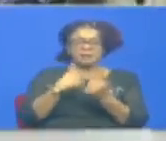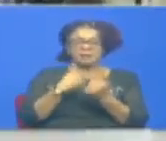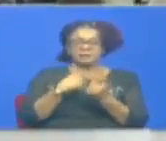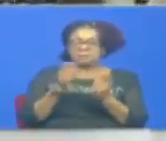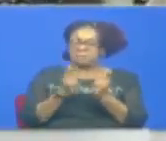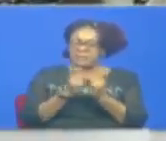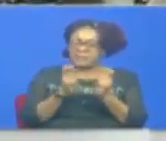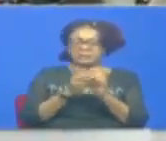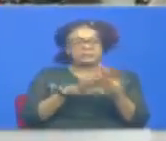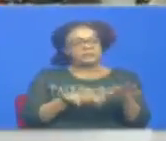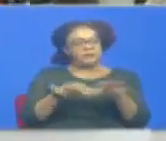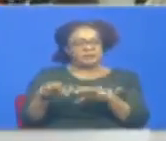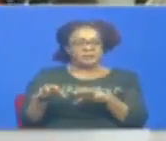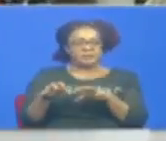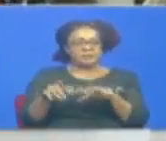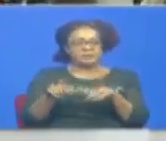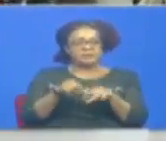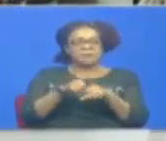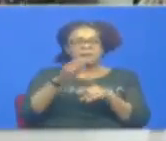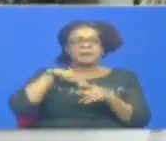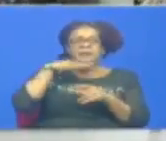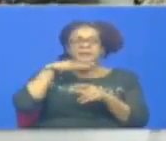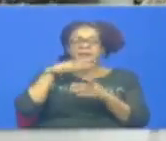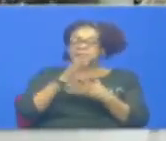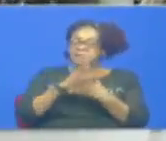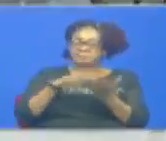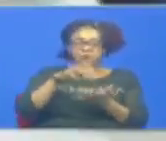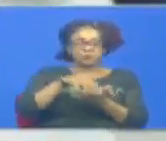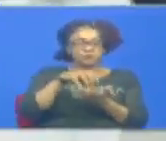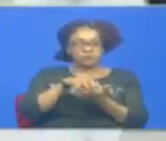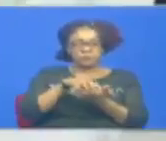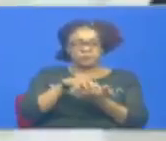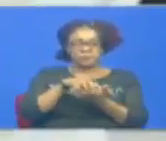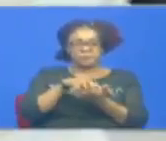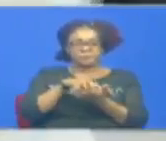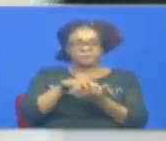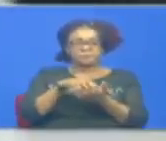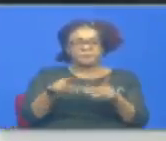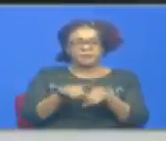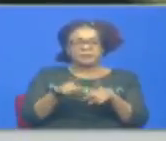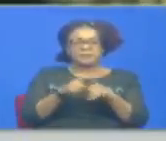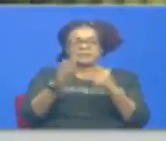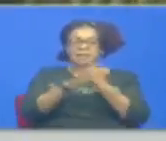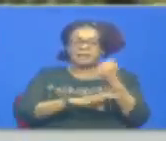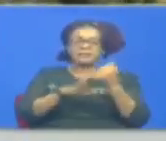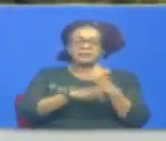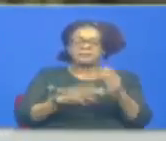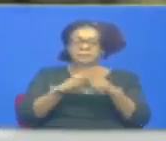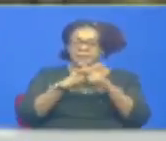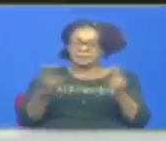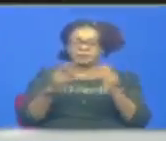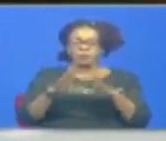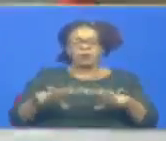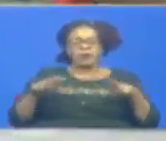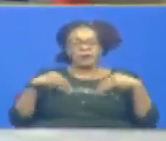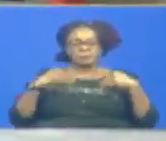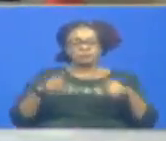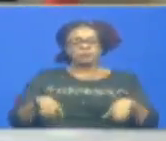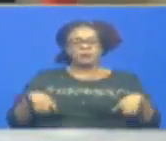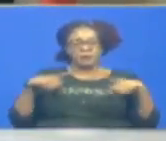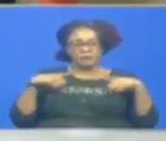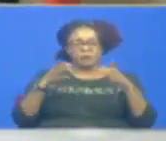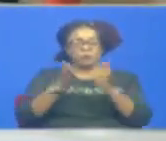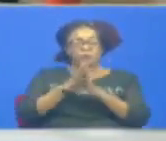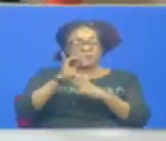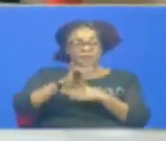suffering, even death in some instances. And as the country begins to adapt to life with the invisible enemy,